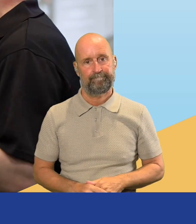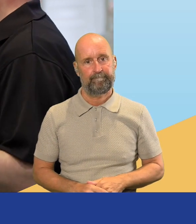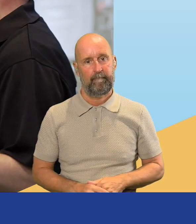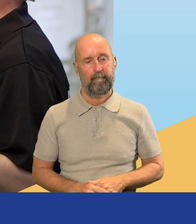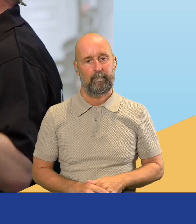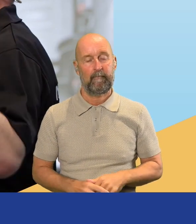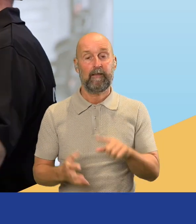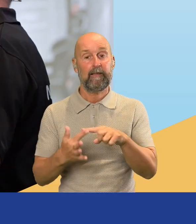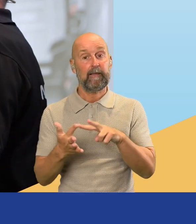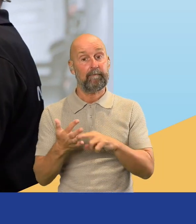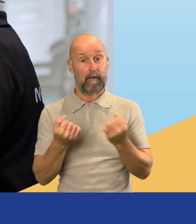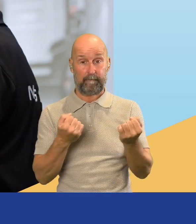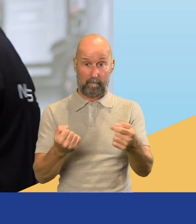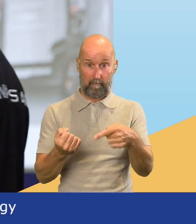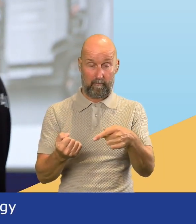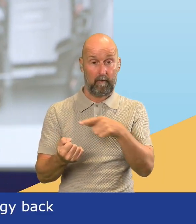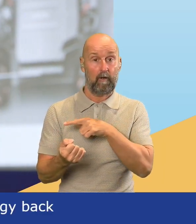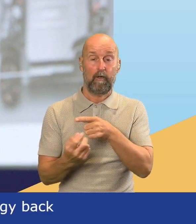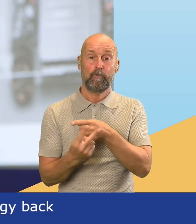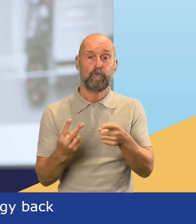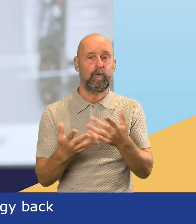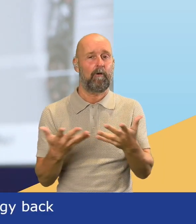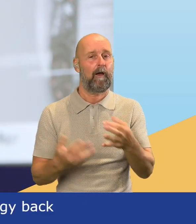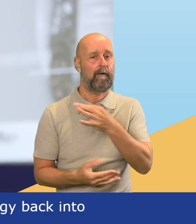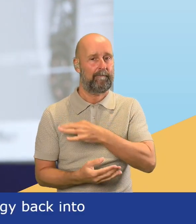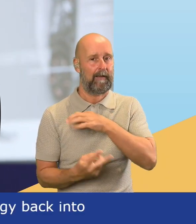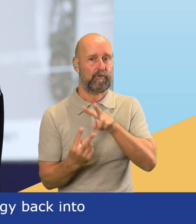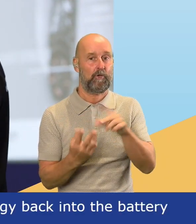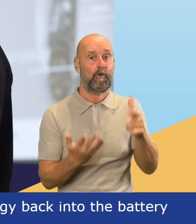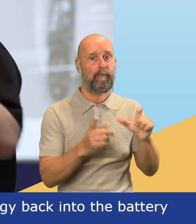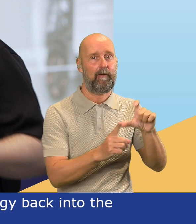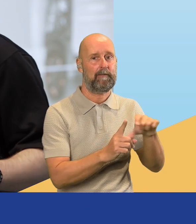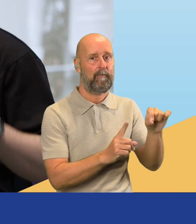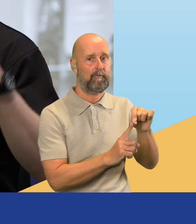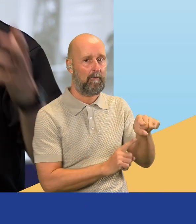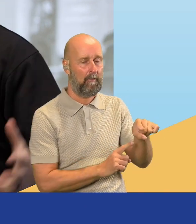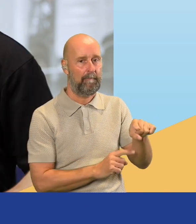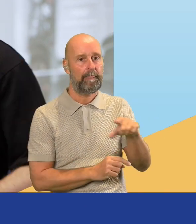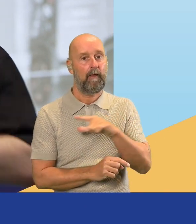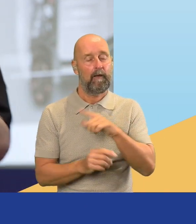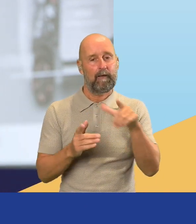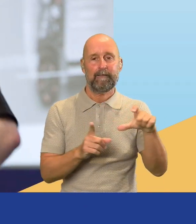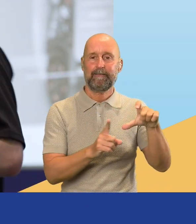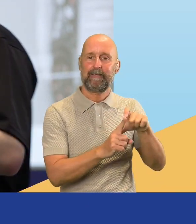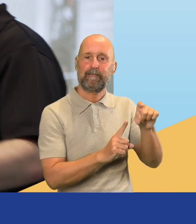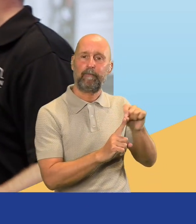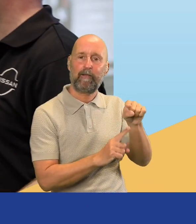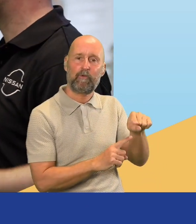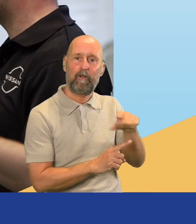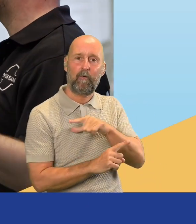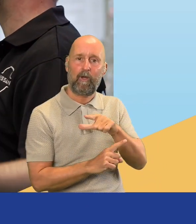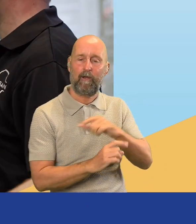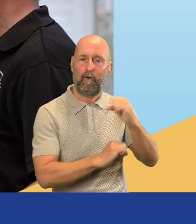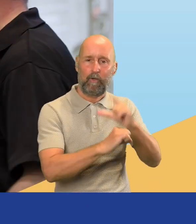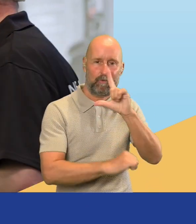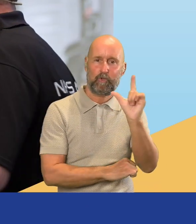With an EV, you also have two really big advantages versus a petrol or diesel car. And often we look at diesel cars or petrol cars with turbos because